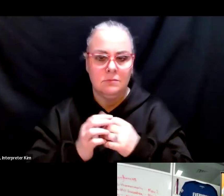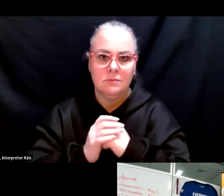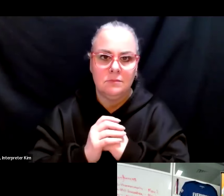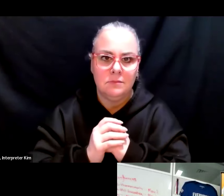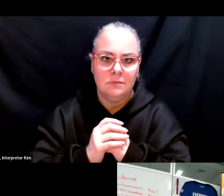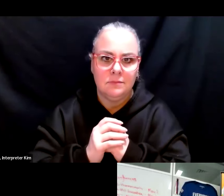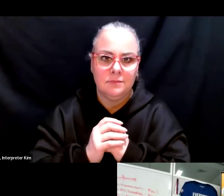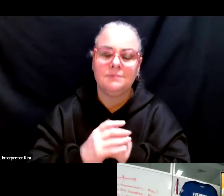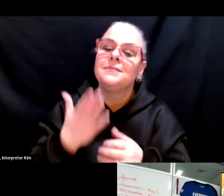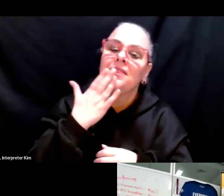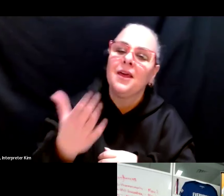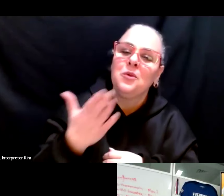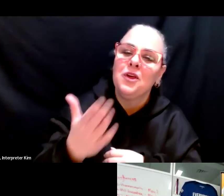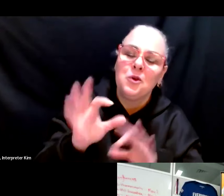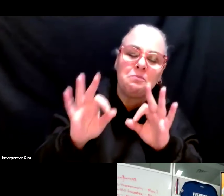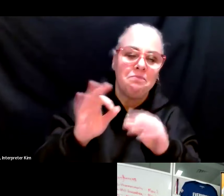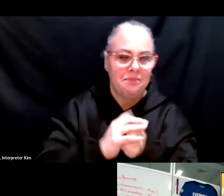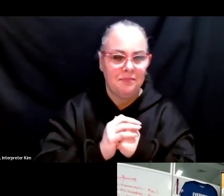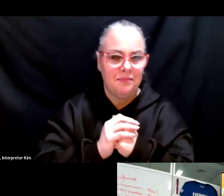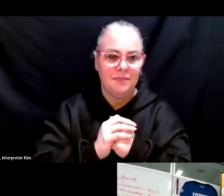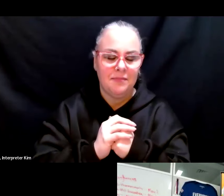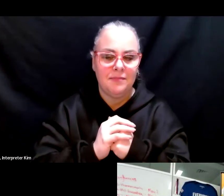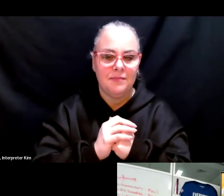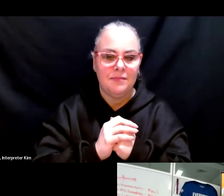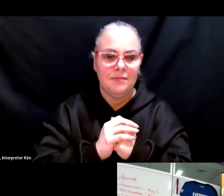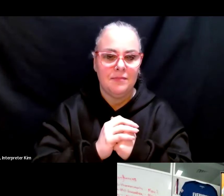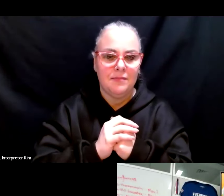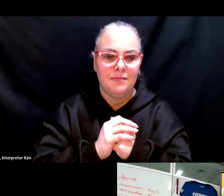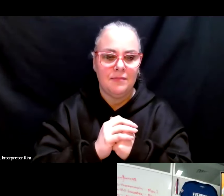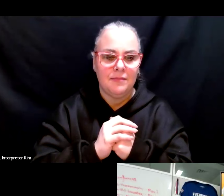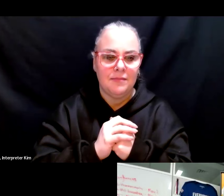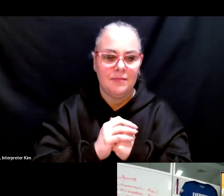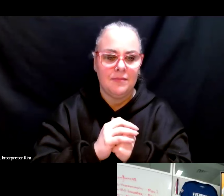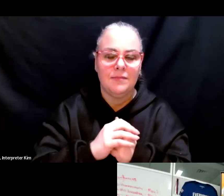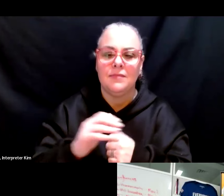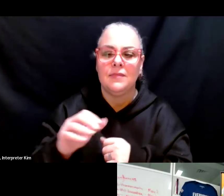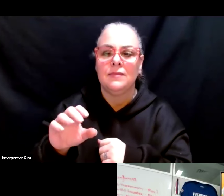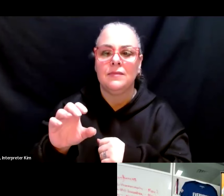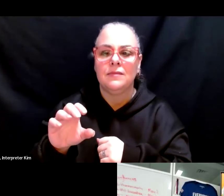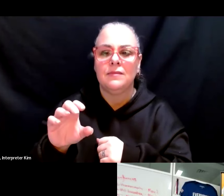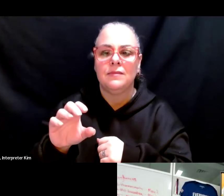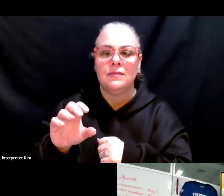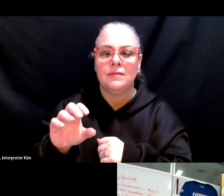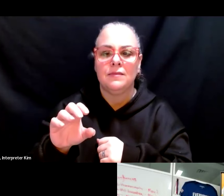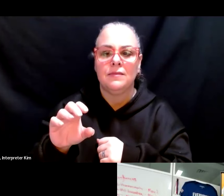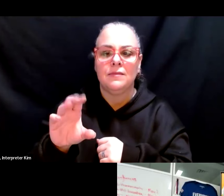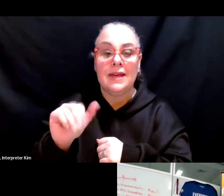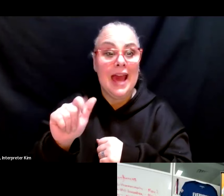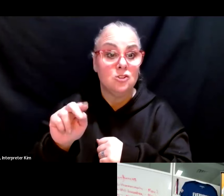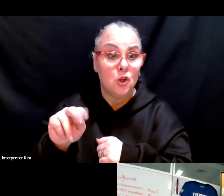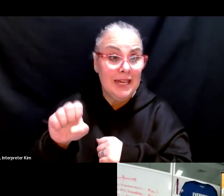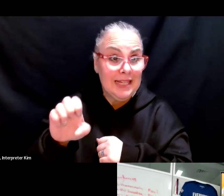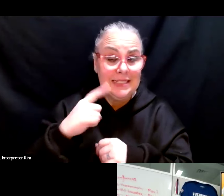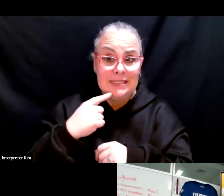Yashi. Thank you, Yashi. Yashi, Sarah said the Cantonese Okay. interpreter said that they